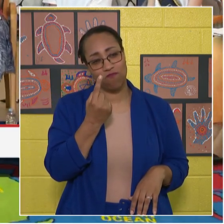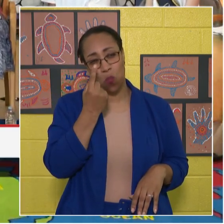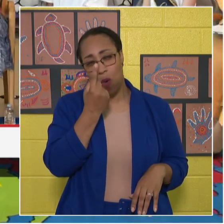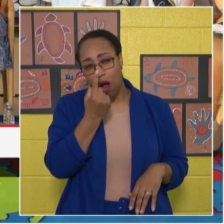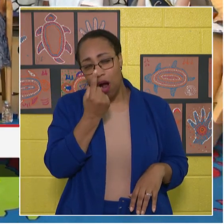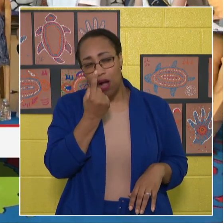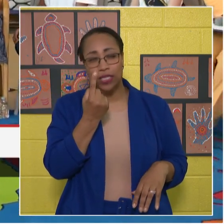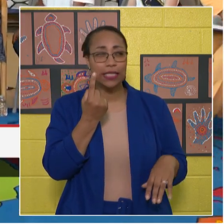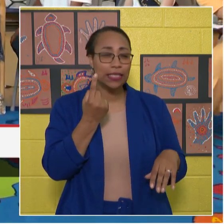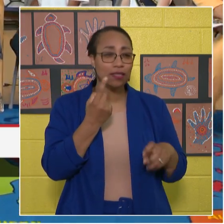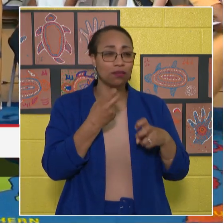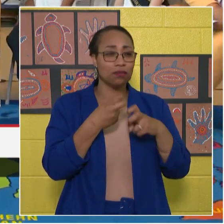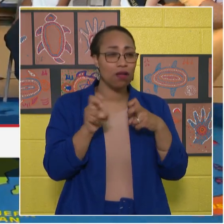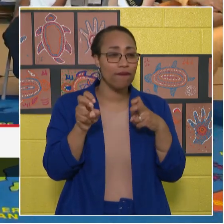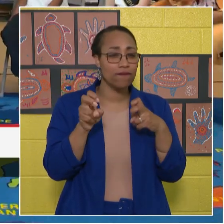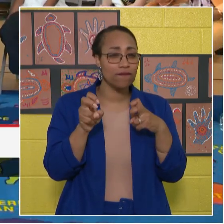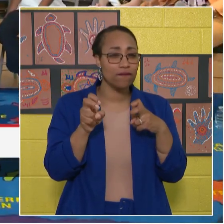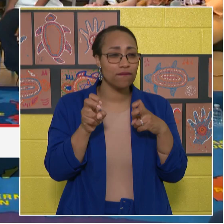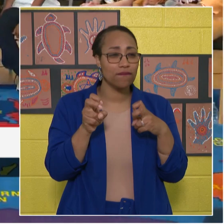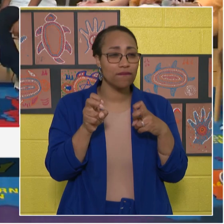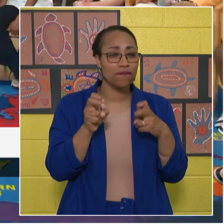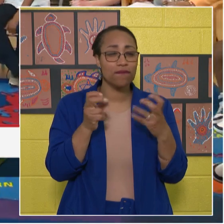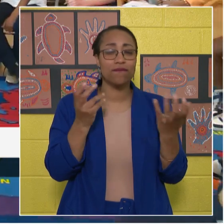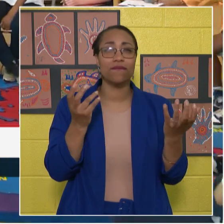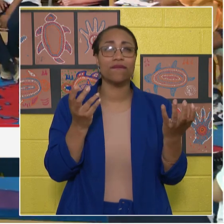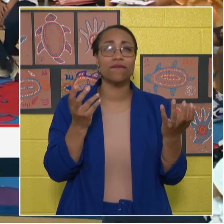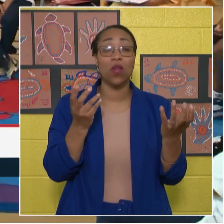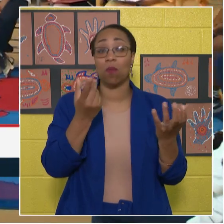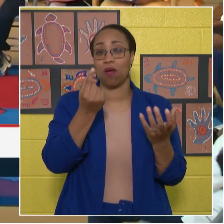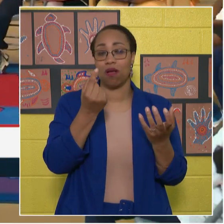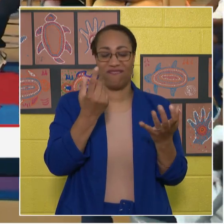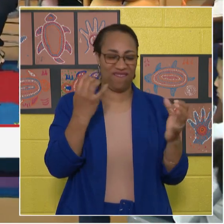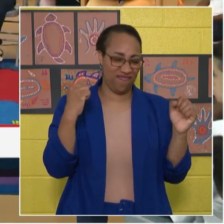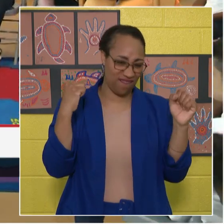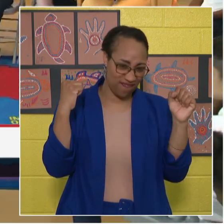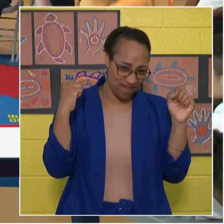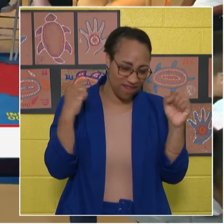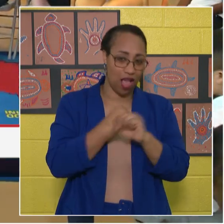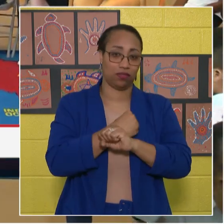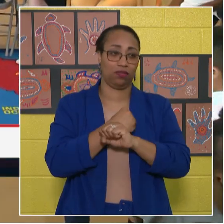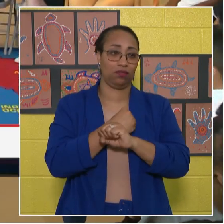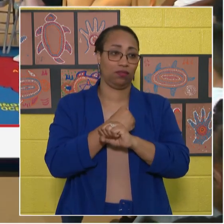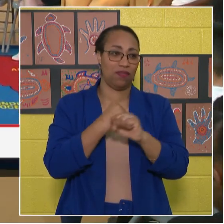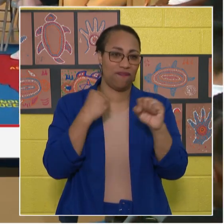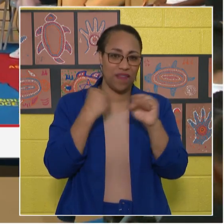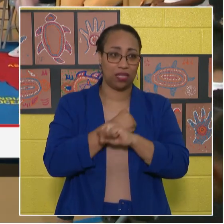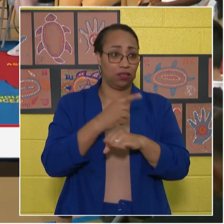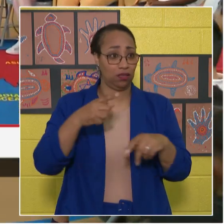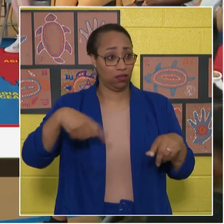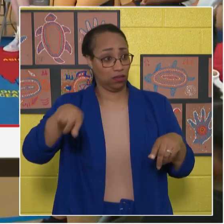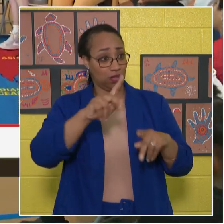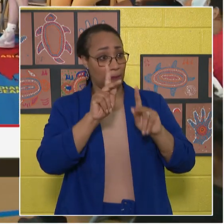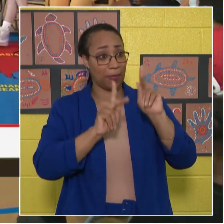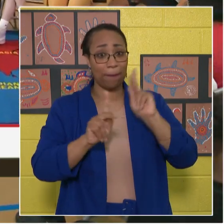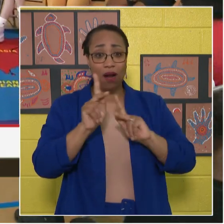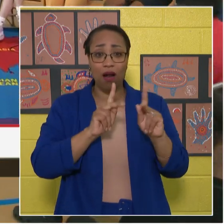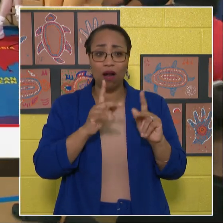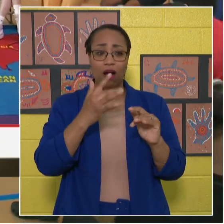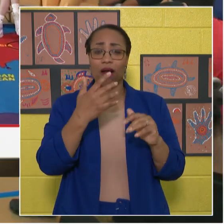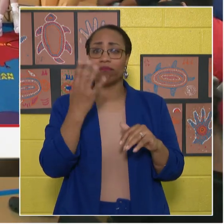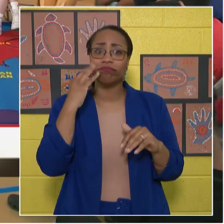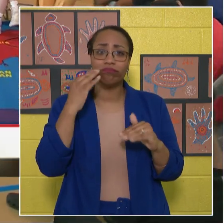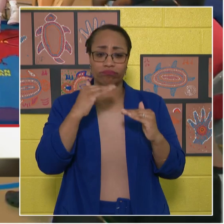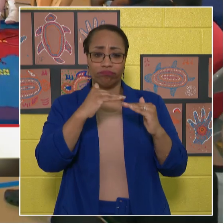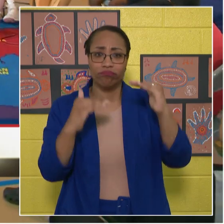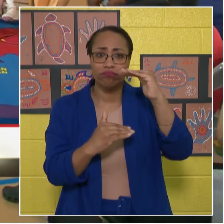to fight for us. When there are people who aren't fair. And going up against powerful